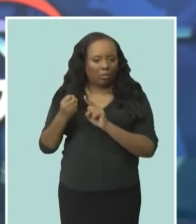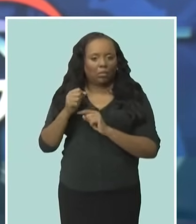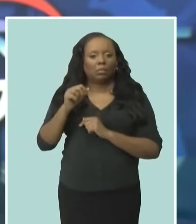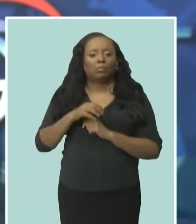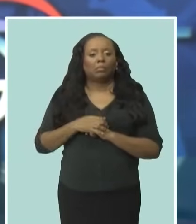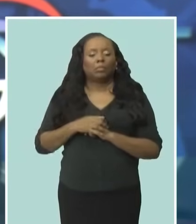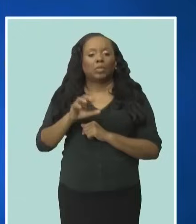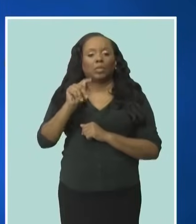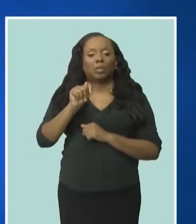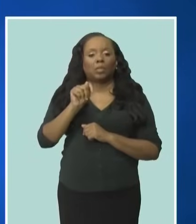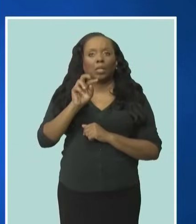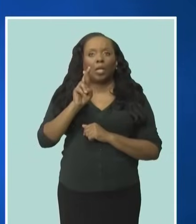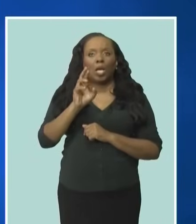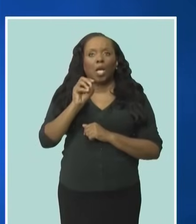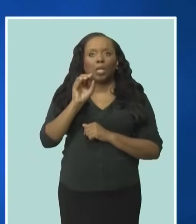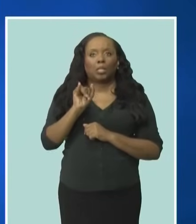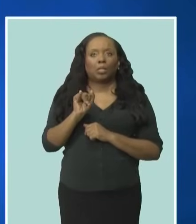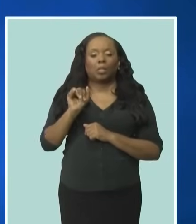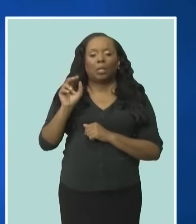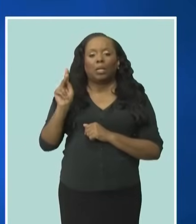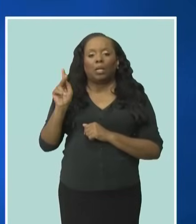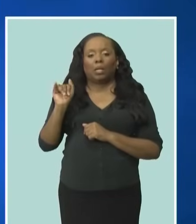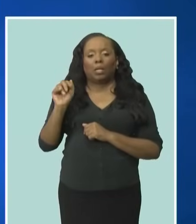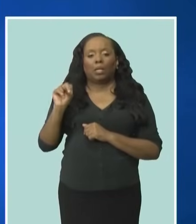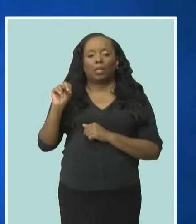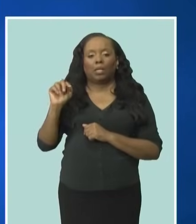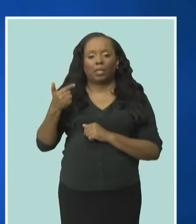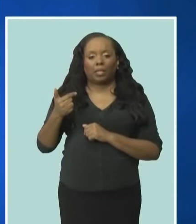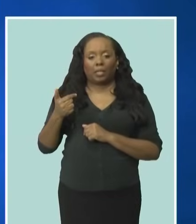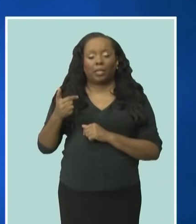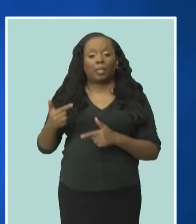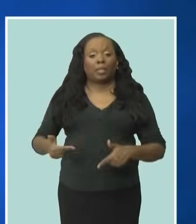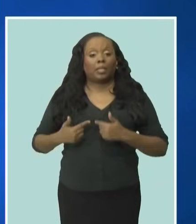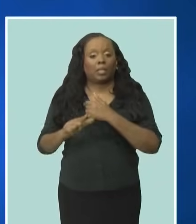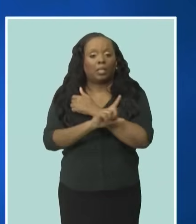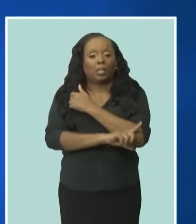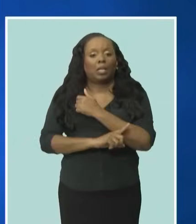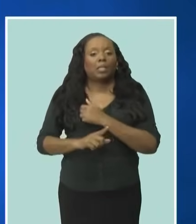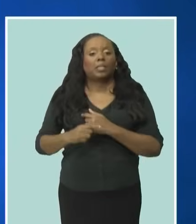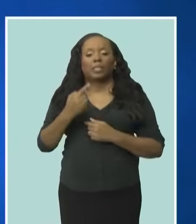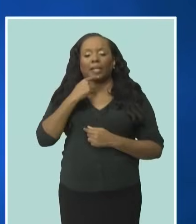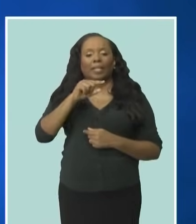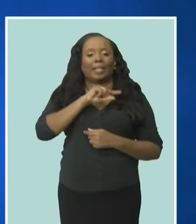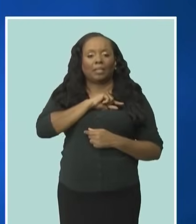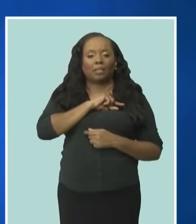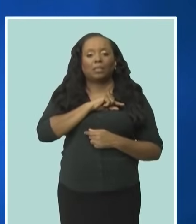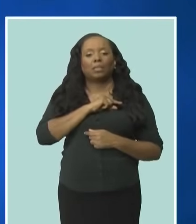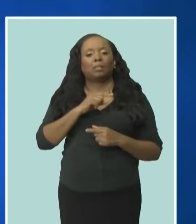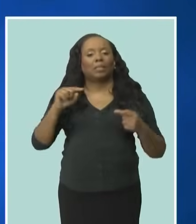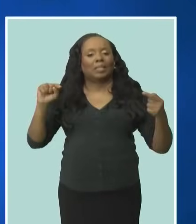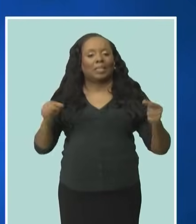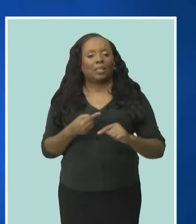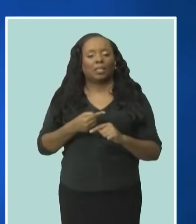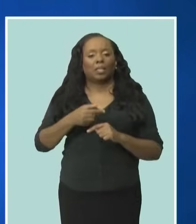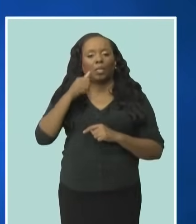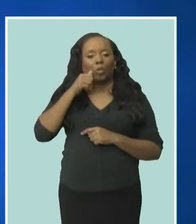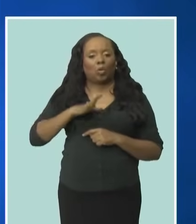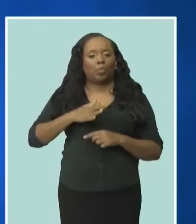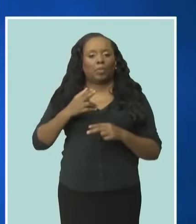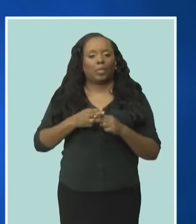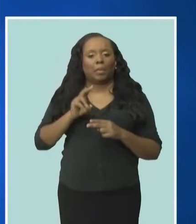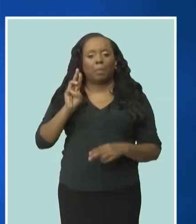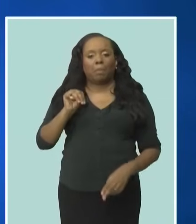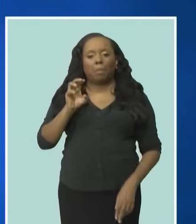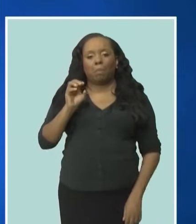Troy Anthony King of Freehill, Josie Hill, St. Lucie, pleaded guilty to wounding Moesha Moses with intent on July